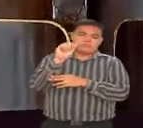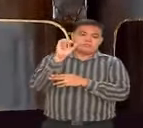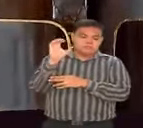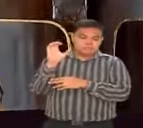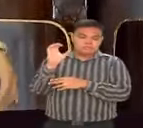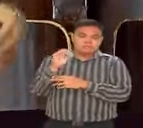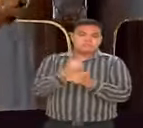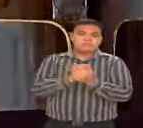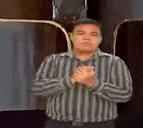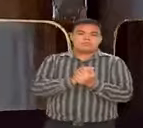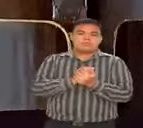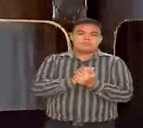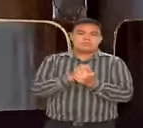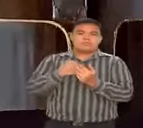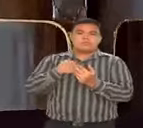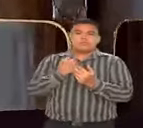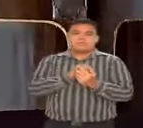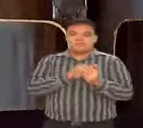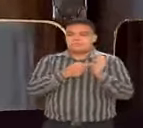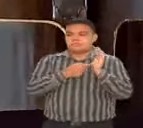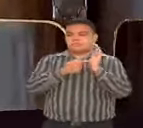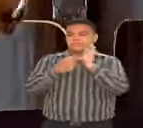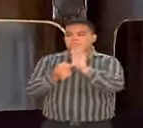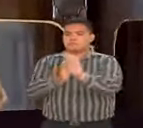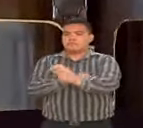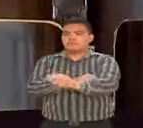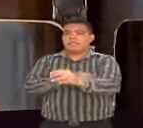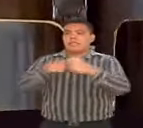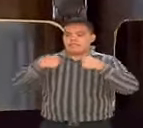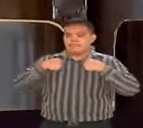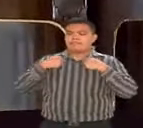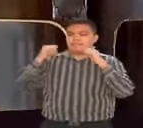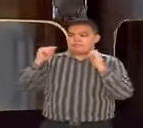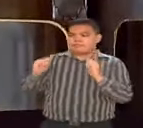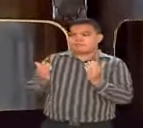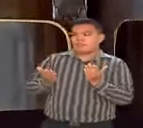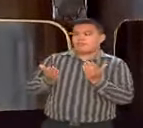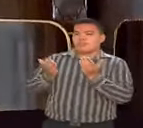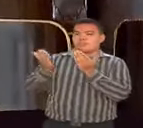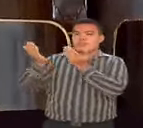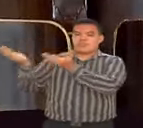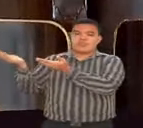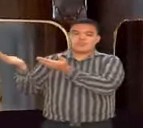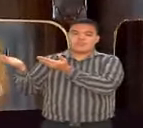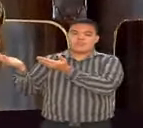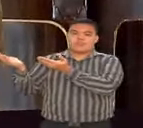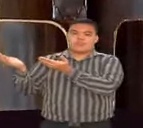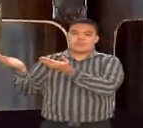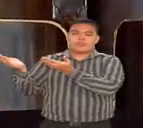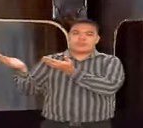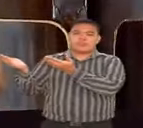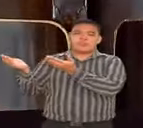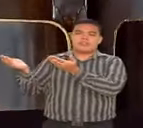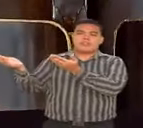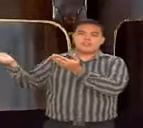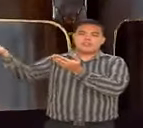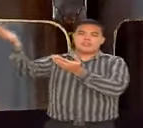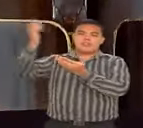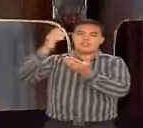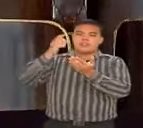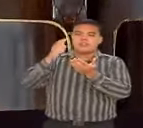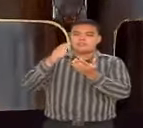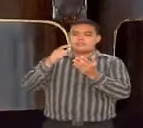Colleges. Atong gi-endeavor nga naata i-offer sa atong Bible school also a bachelor's